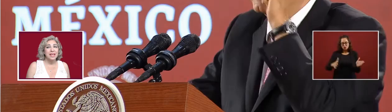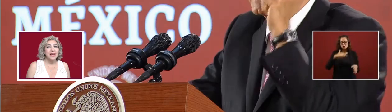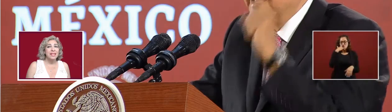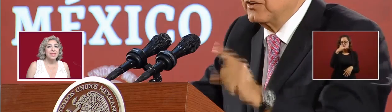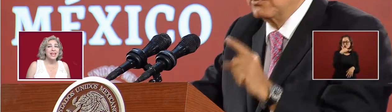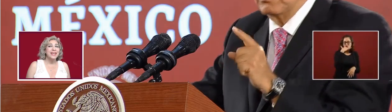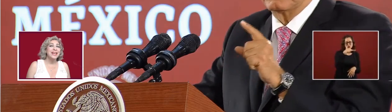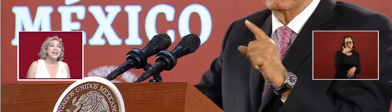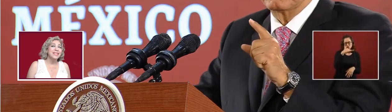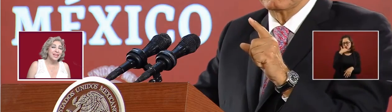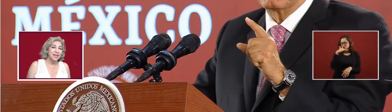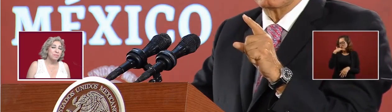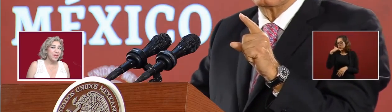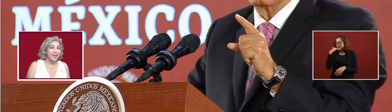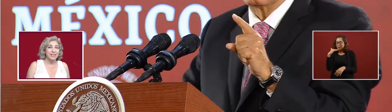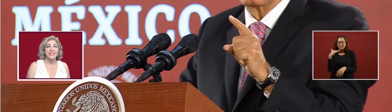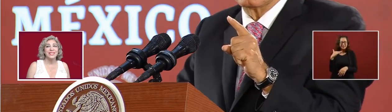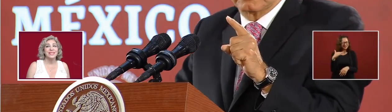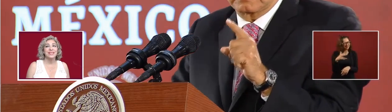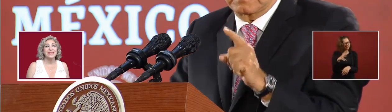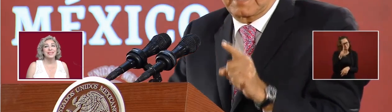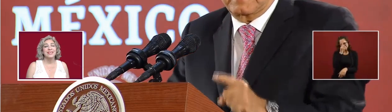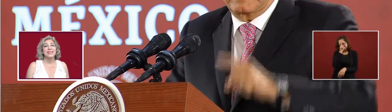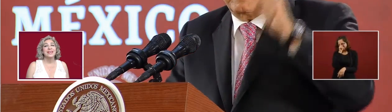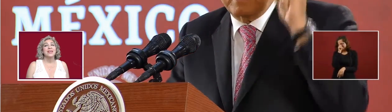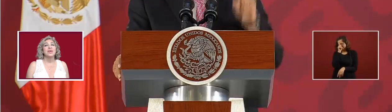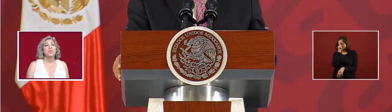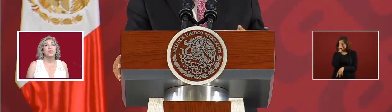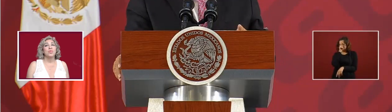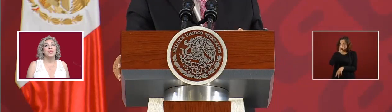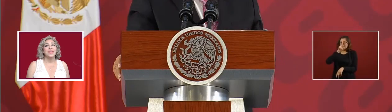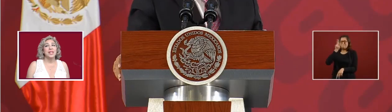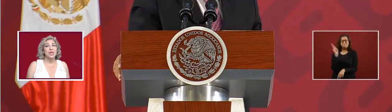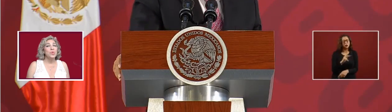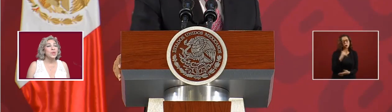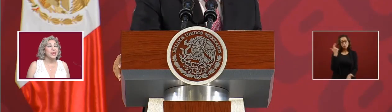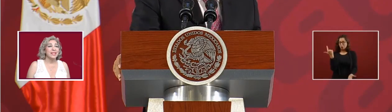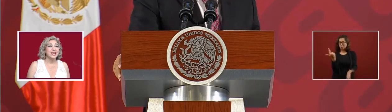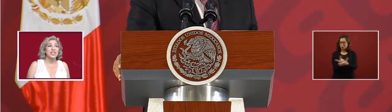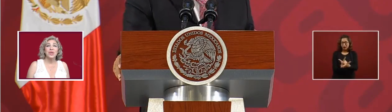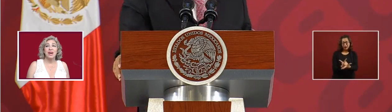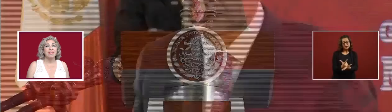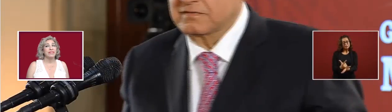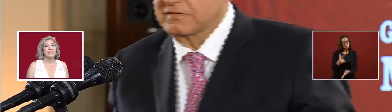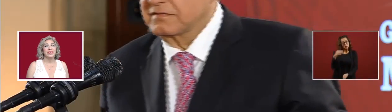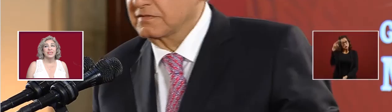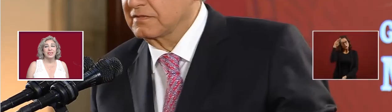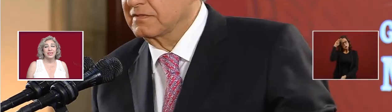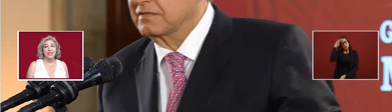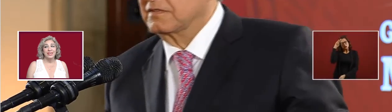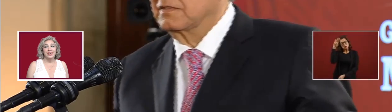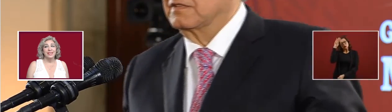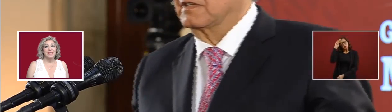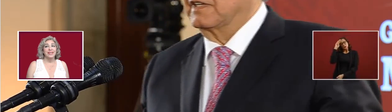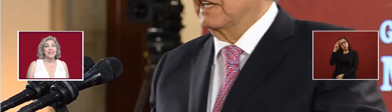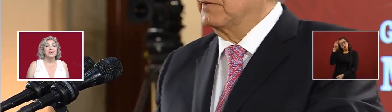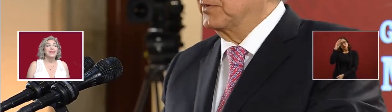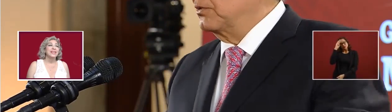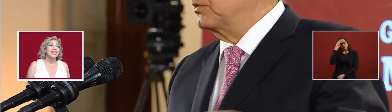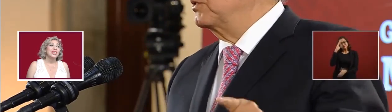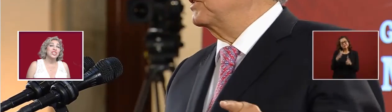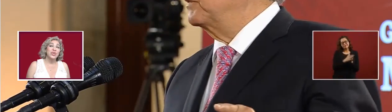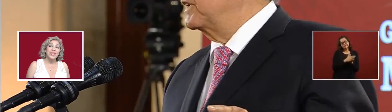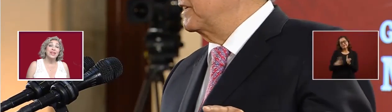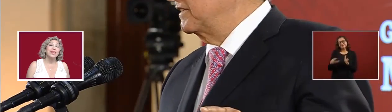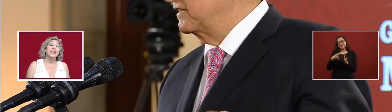that nothing compares with the looting that took off during